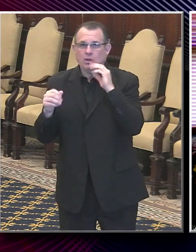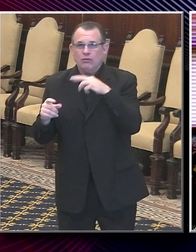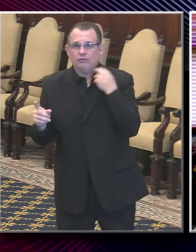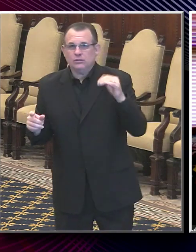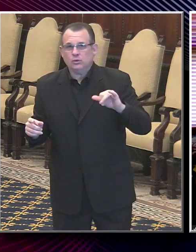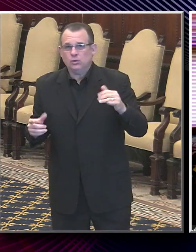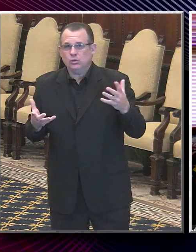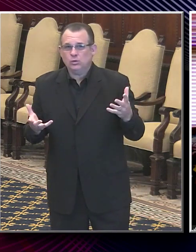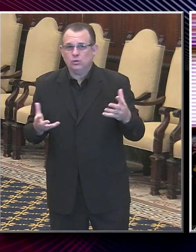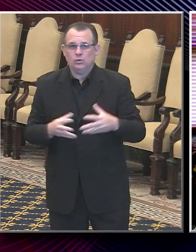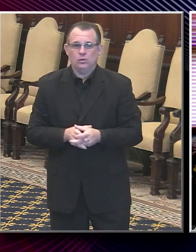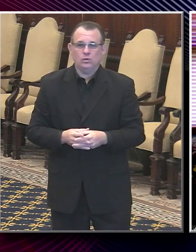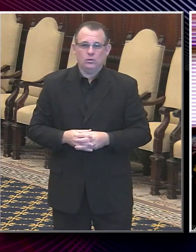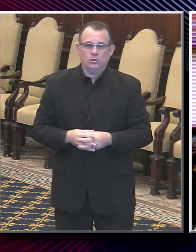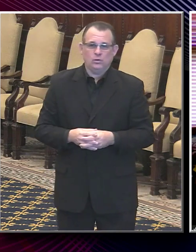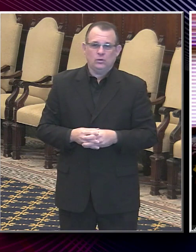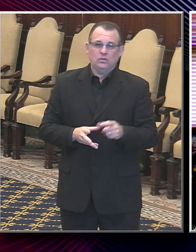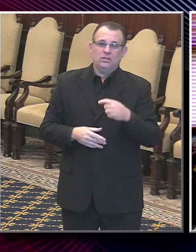continue pounding away at that message.